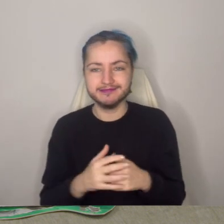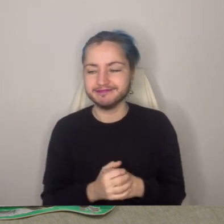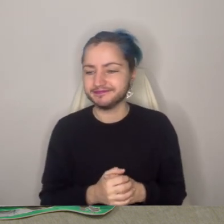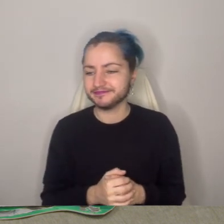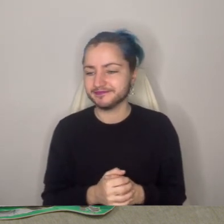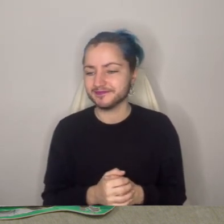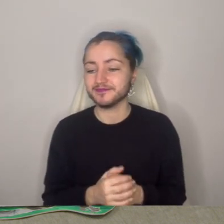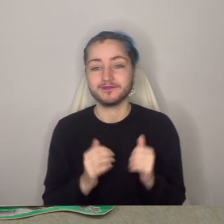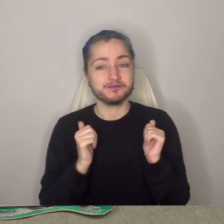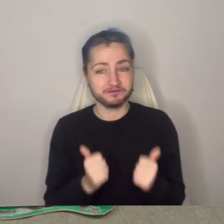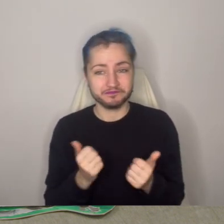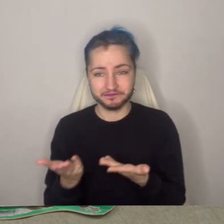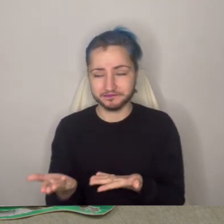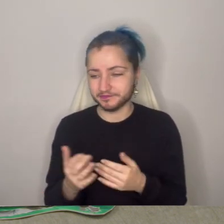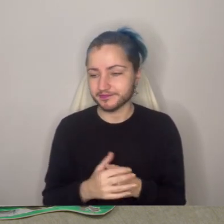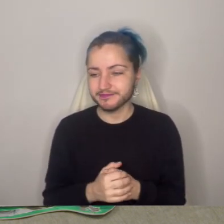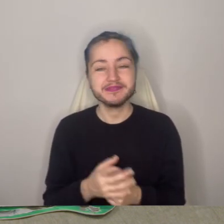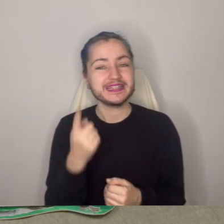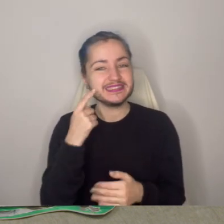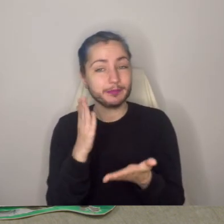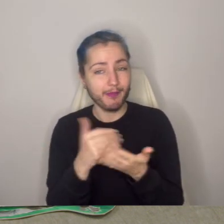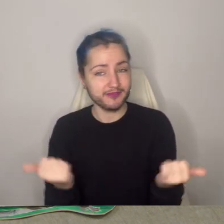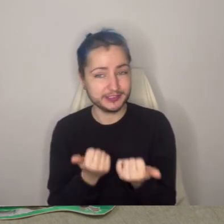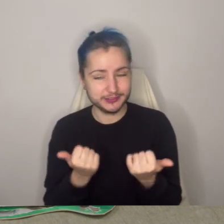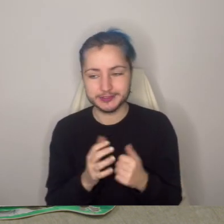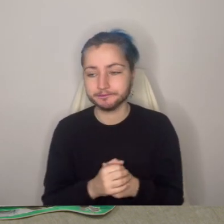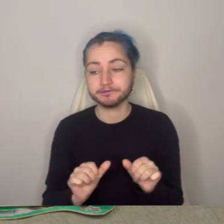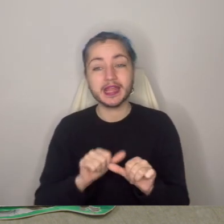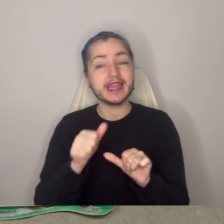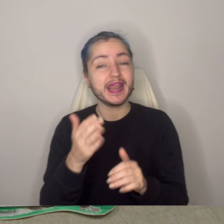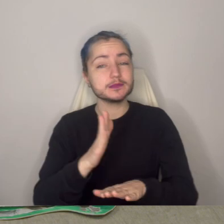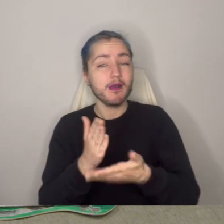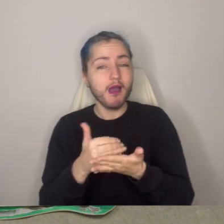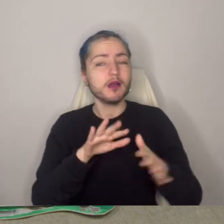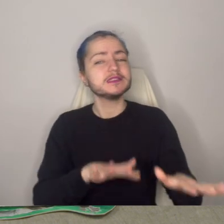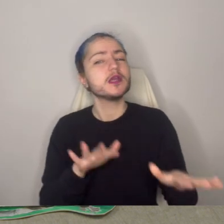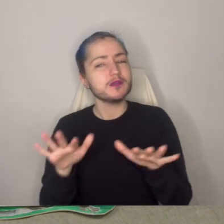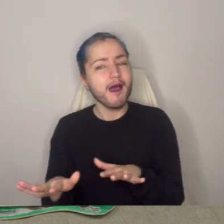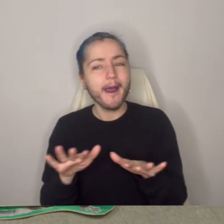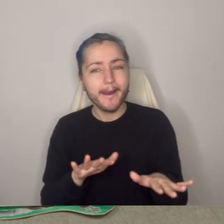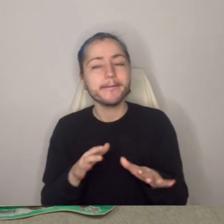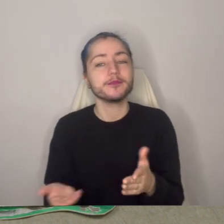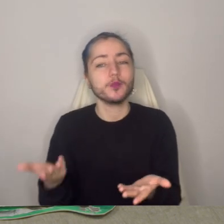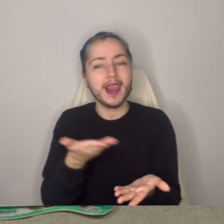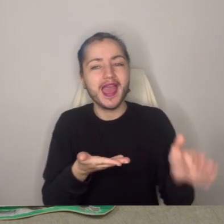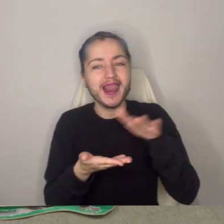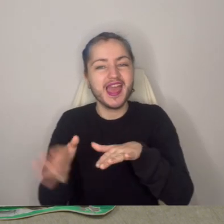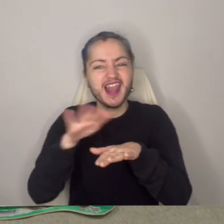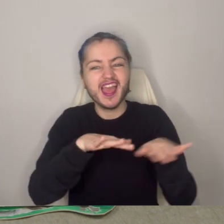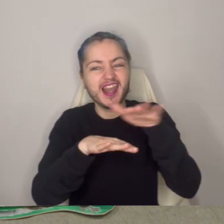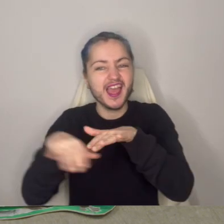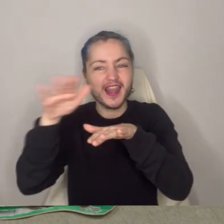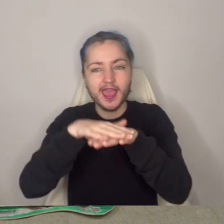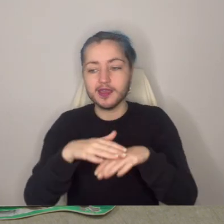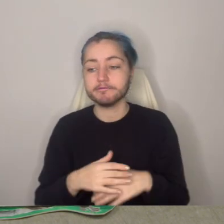So this is what we have. This is the simple part. Now the next part, really take your time to layer. I'm going to use